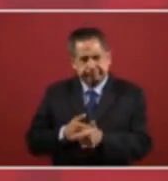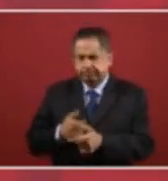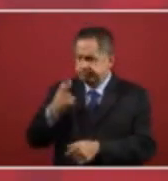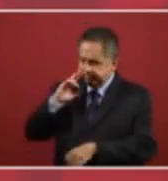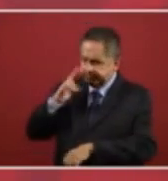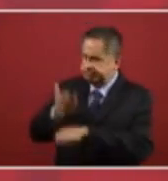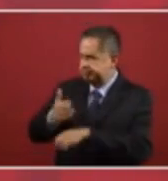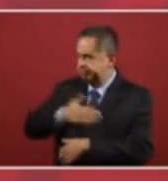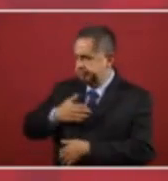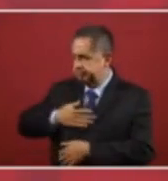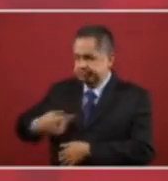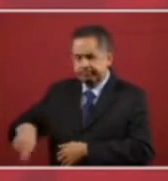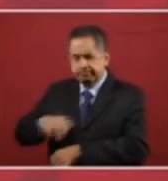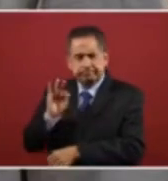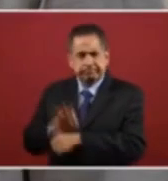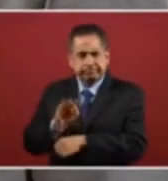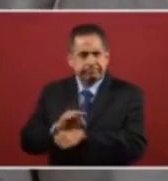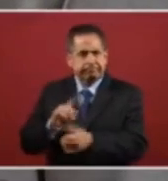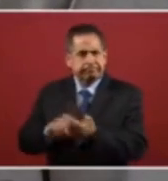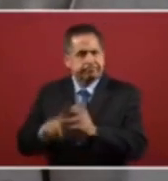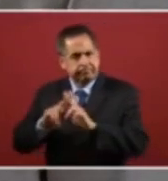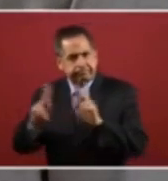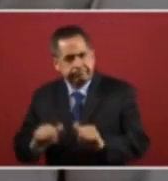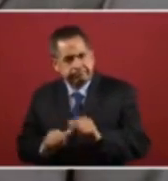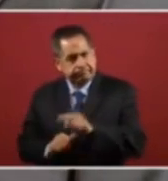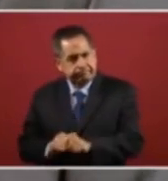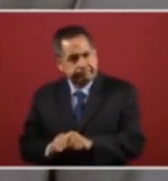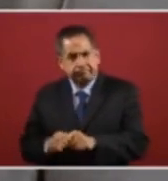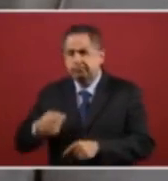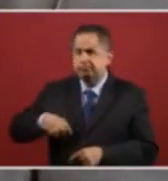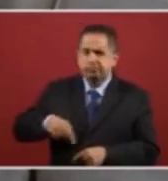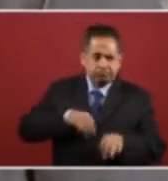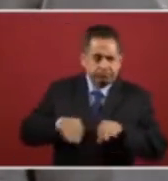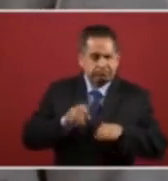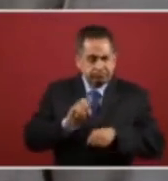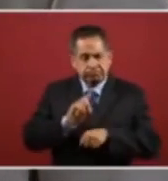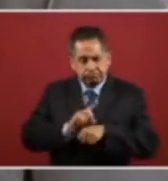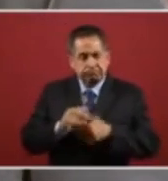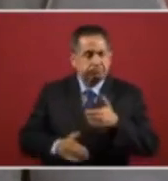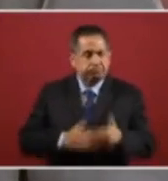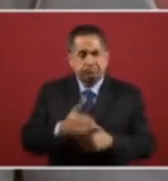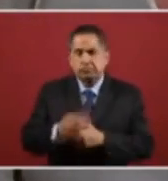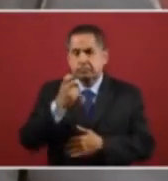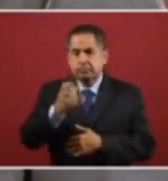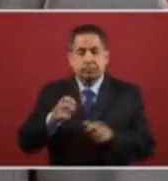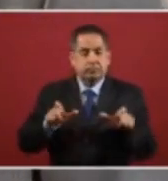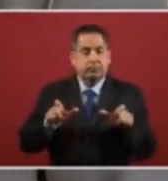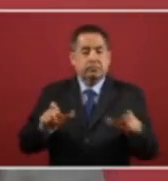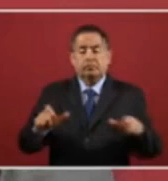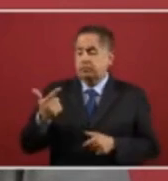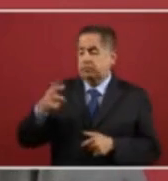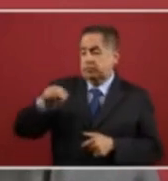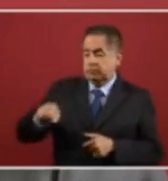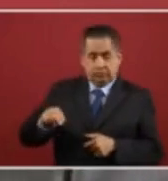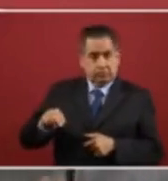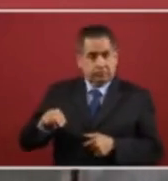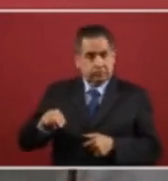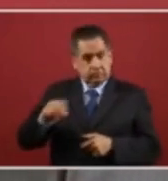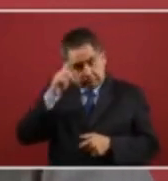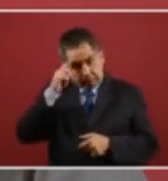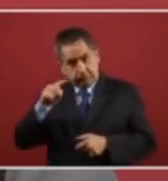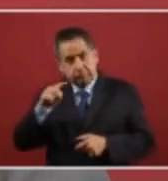renounce that faculty. And we are working every day. That's why we created the